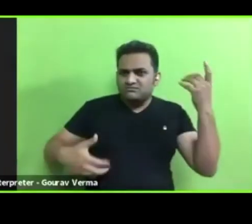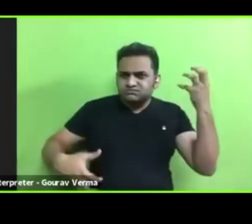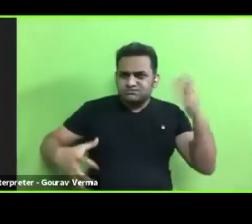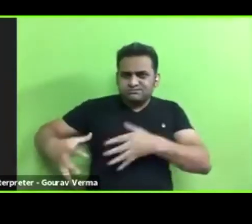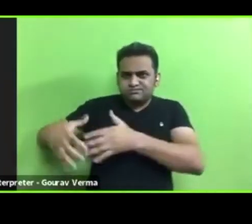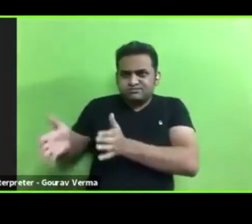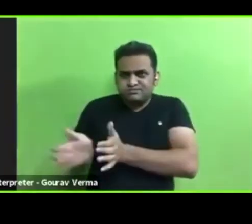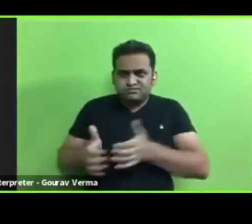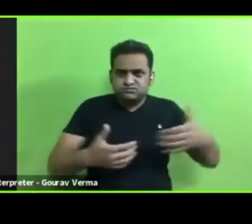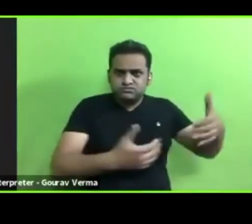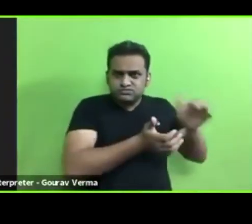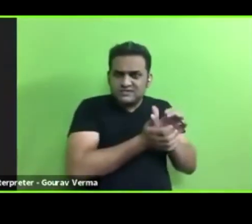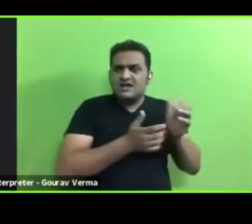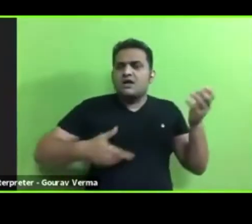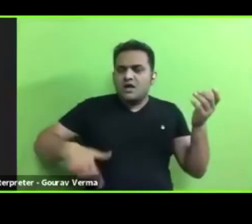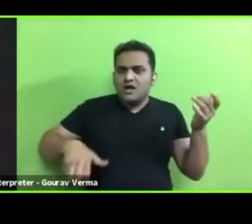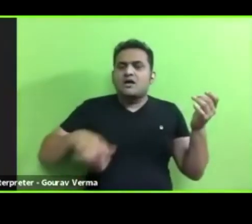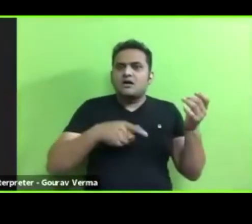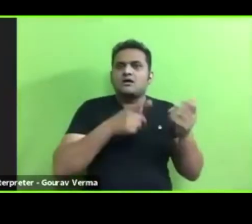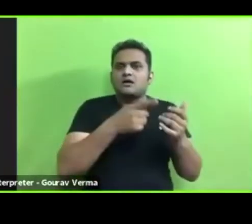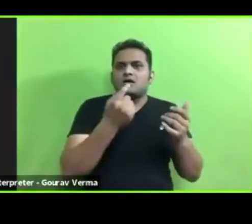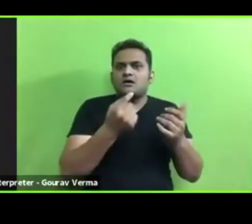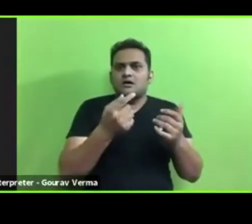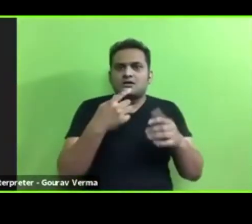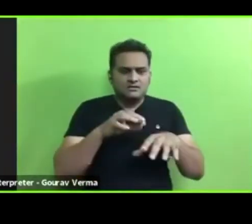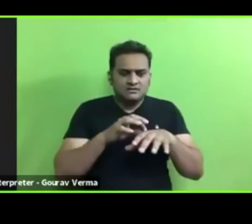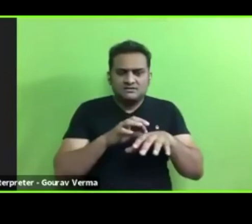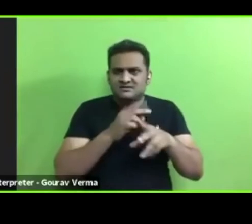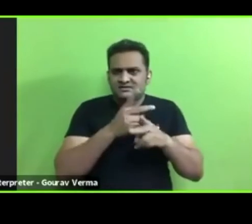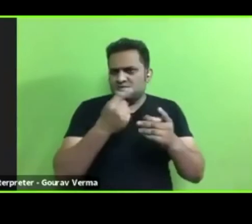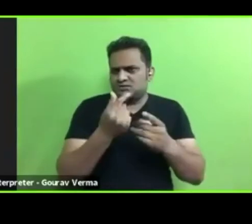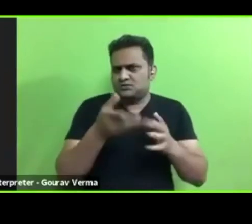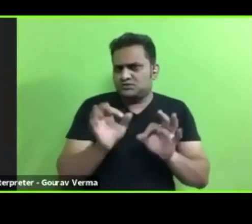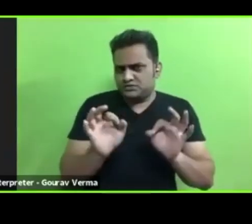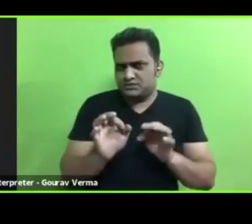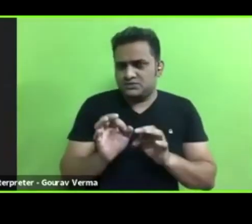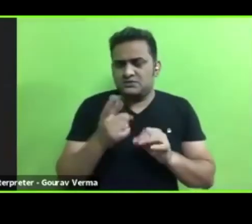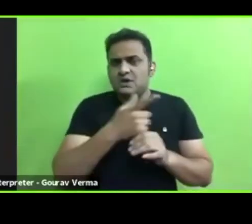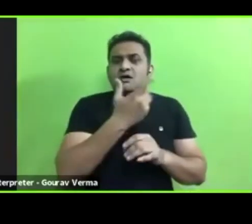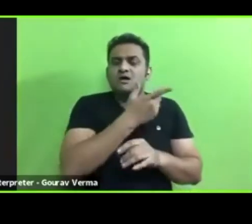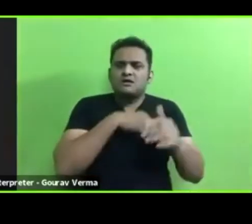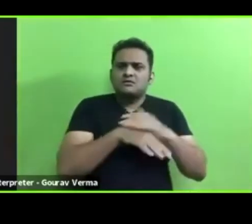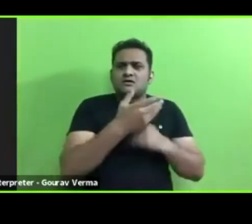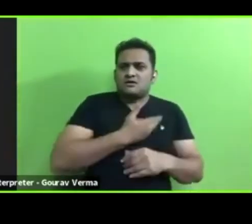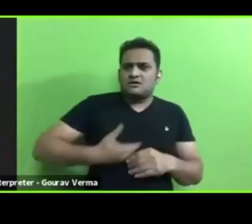two reasons. One, veena doesn't use hide. Therefore, the caste differential between the veena maker and